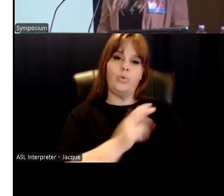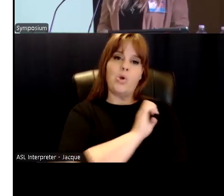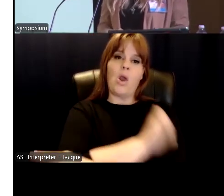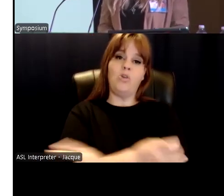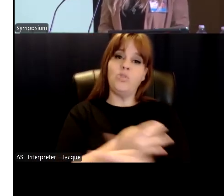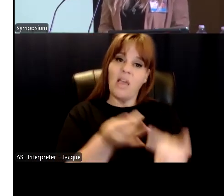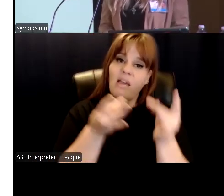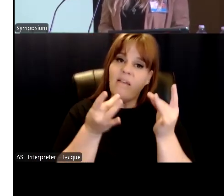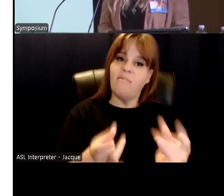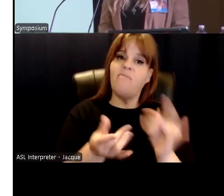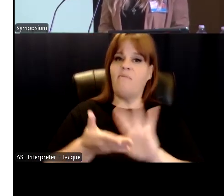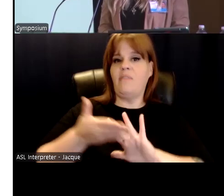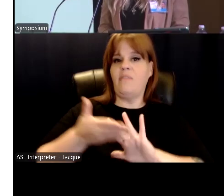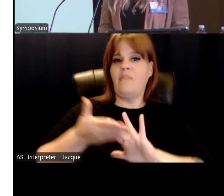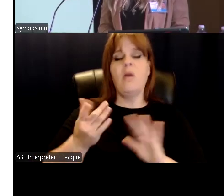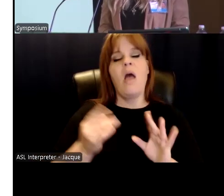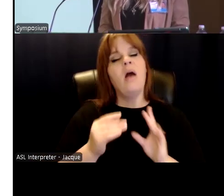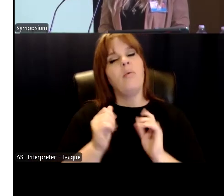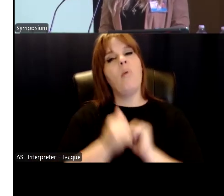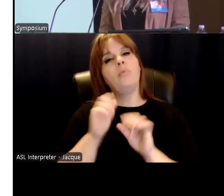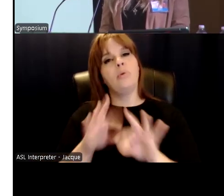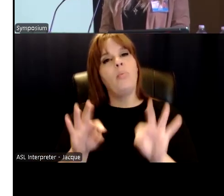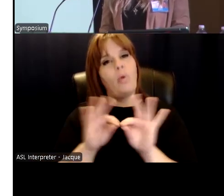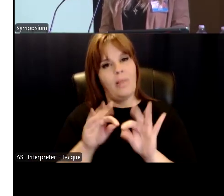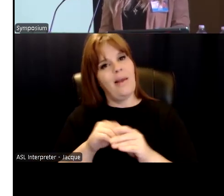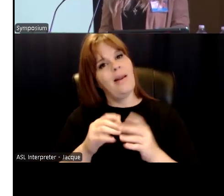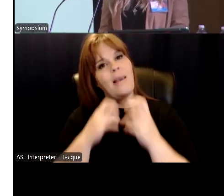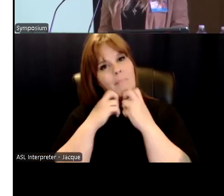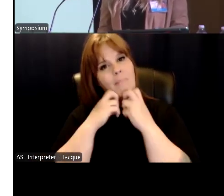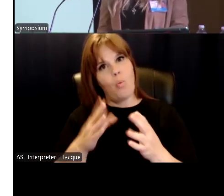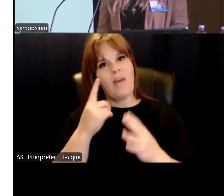efficiently and most importantly in the way that is meaningful for you.